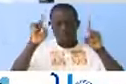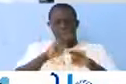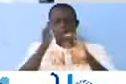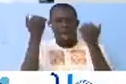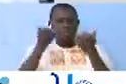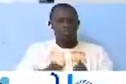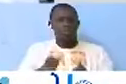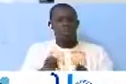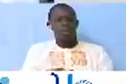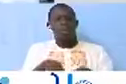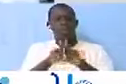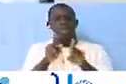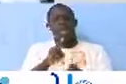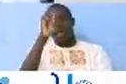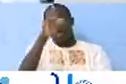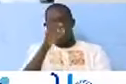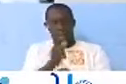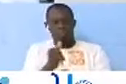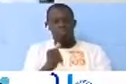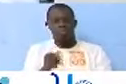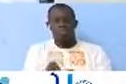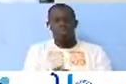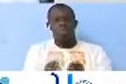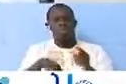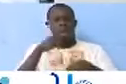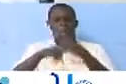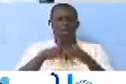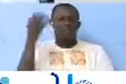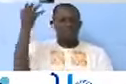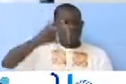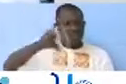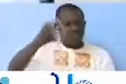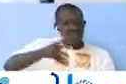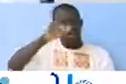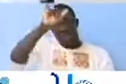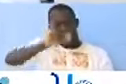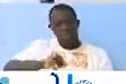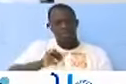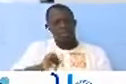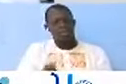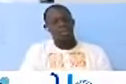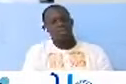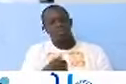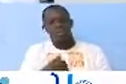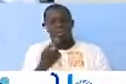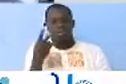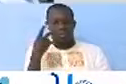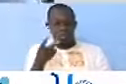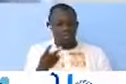By the grace of God. Almost 15 years. Almost 15 years. I